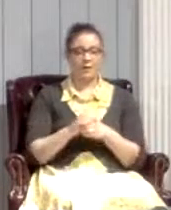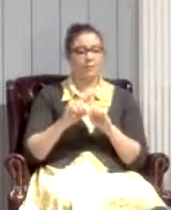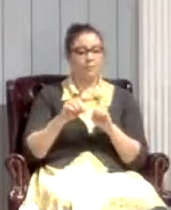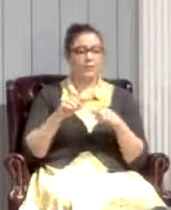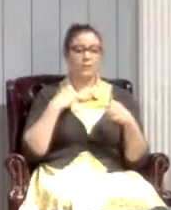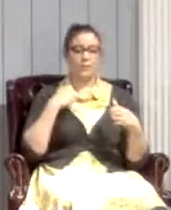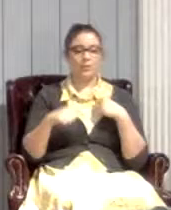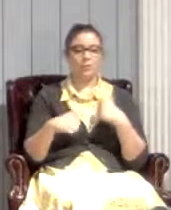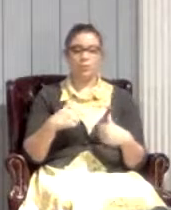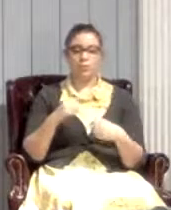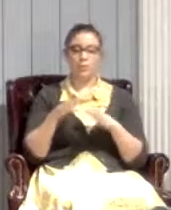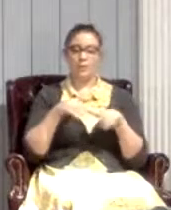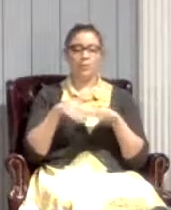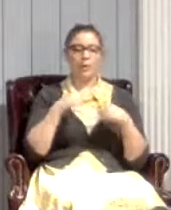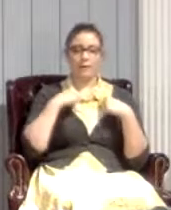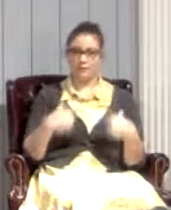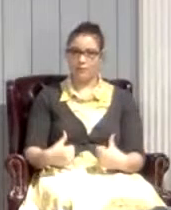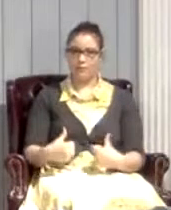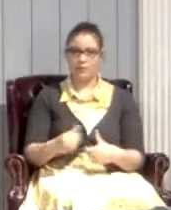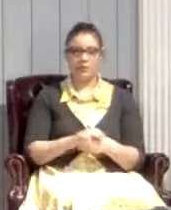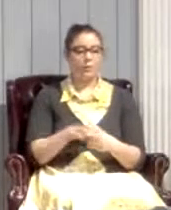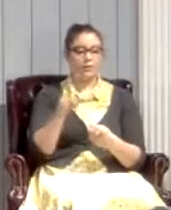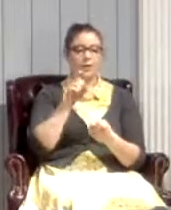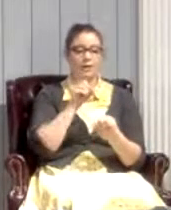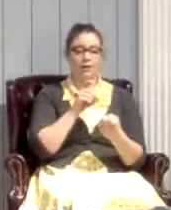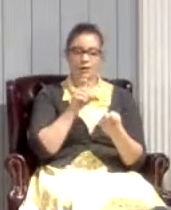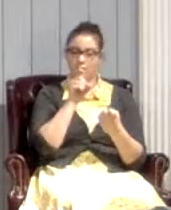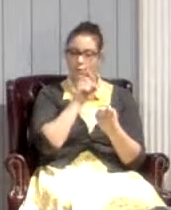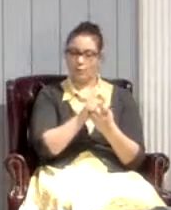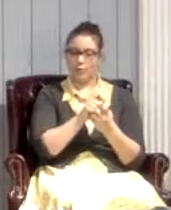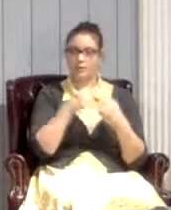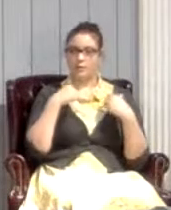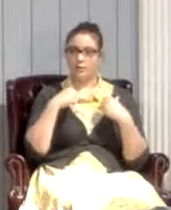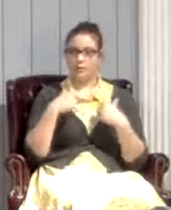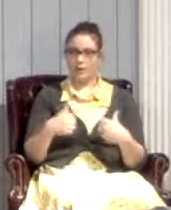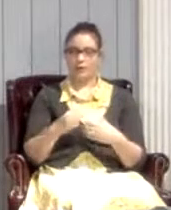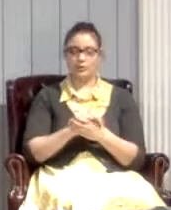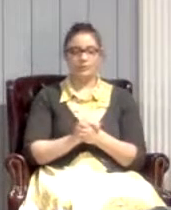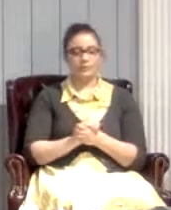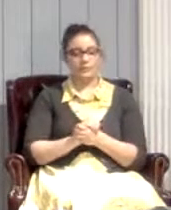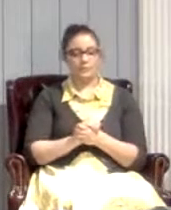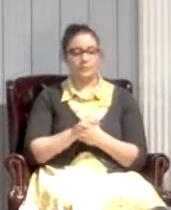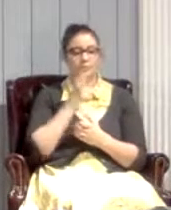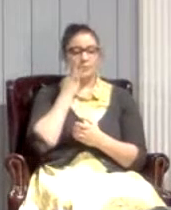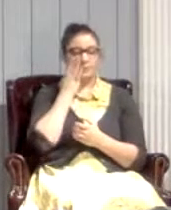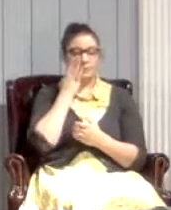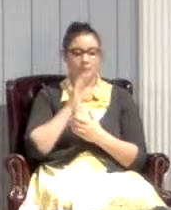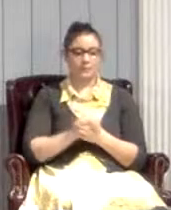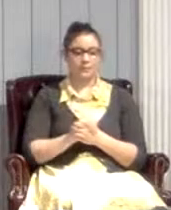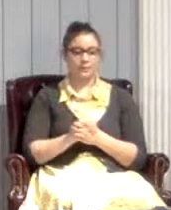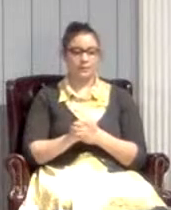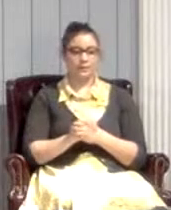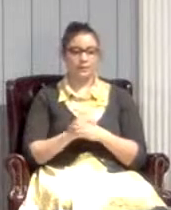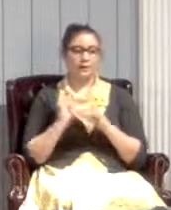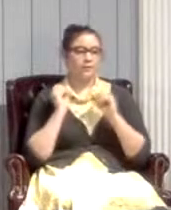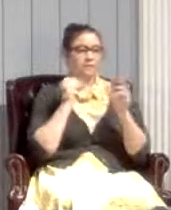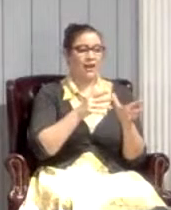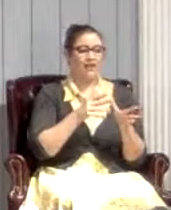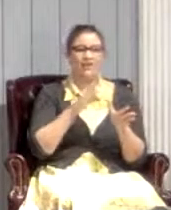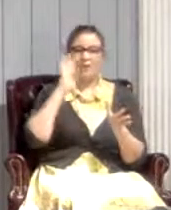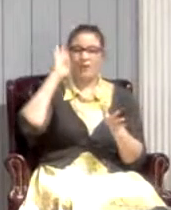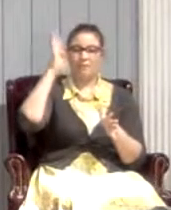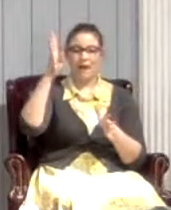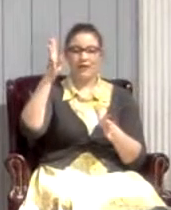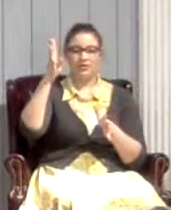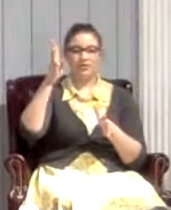the flesh. For the weapons of our warfare are not carnal, but mighty through God to the pulling down strongholds, casting down imaginations